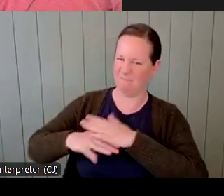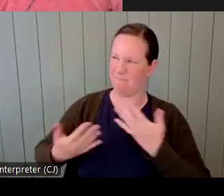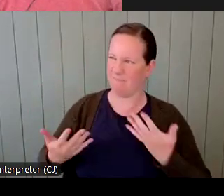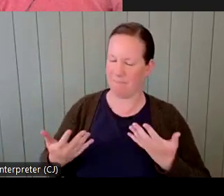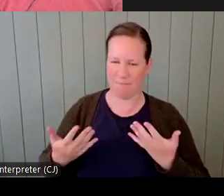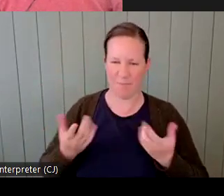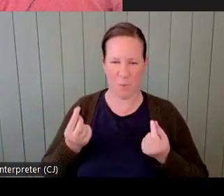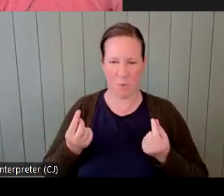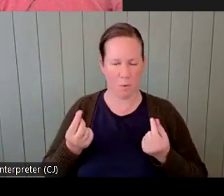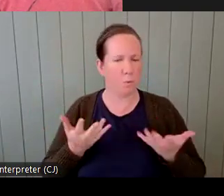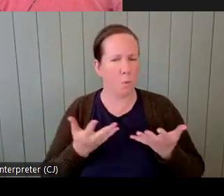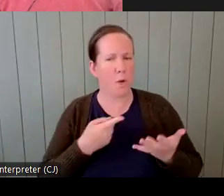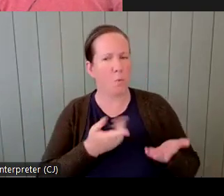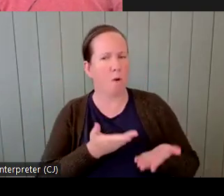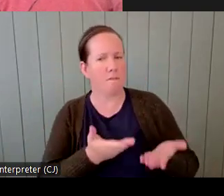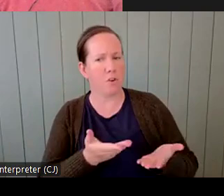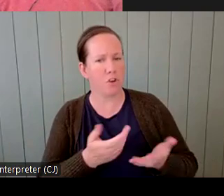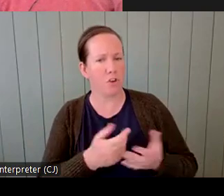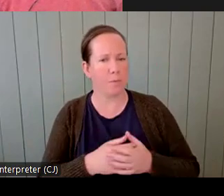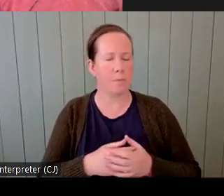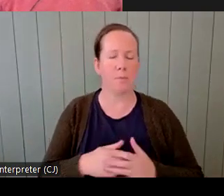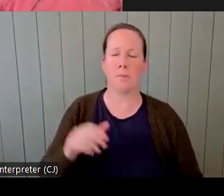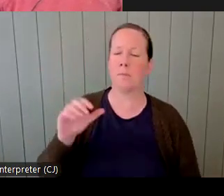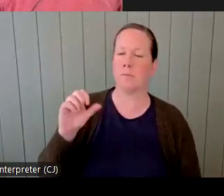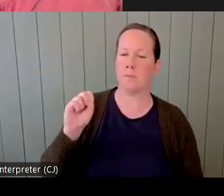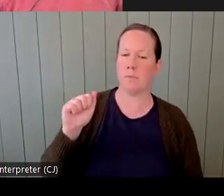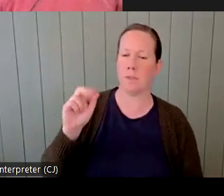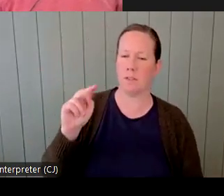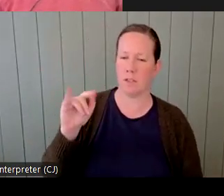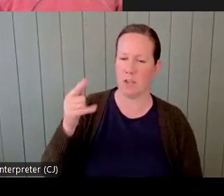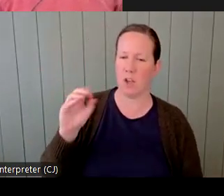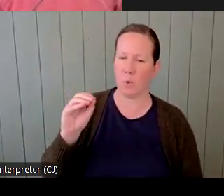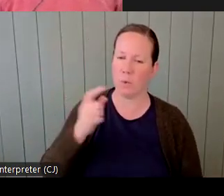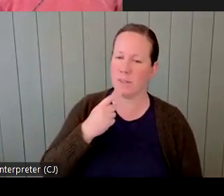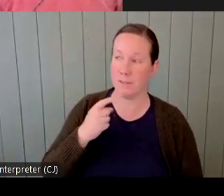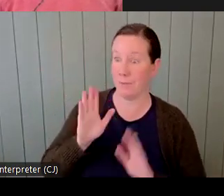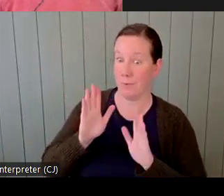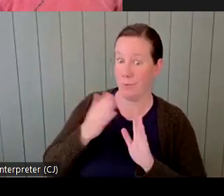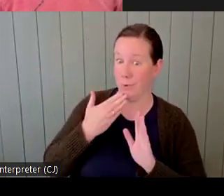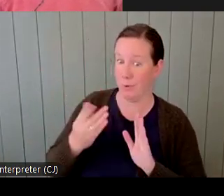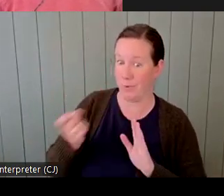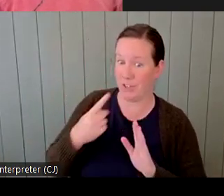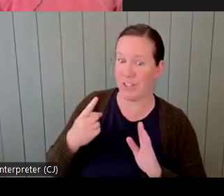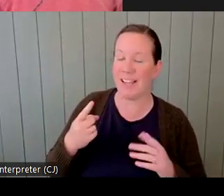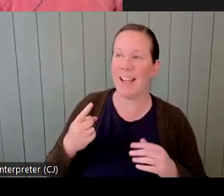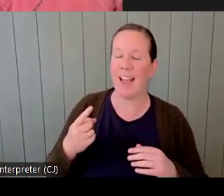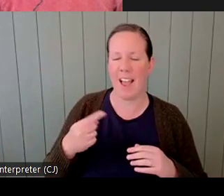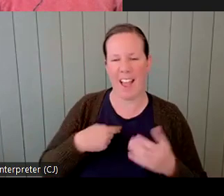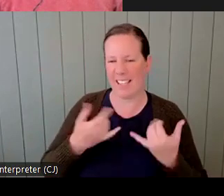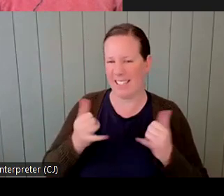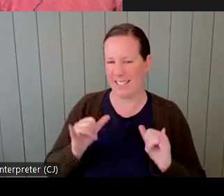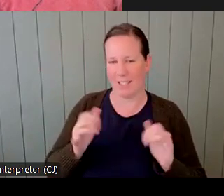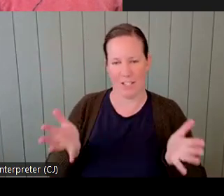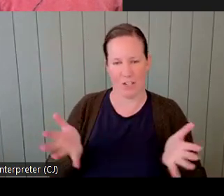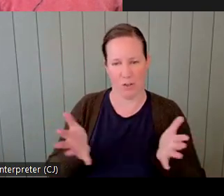that. Um, That's fabulous. That's a really good question. So I think that I would still encourage anyone in any